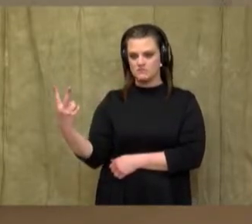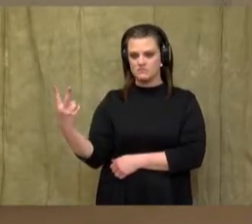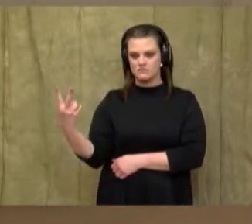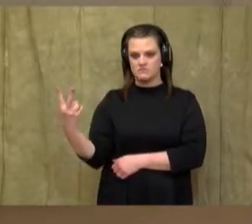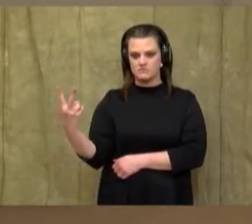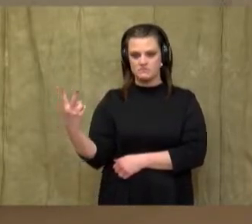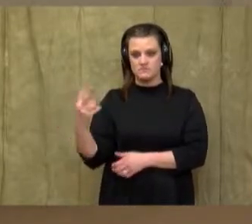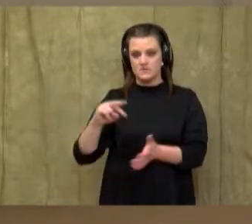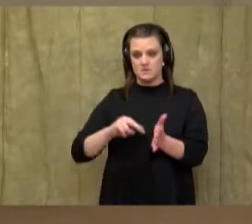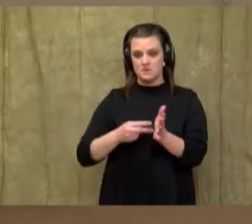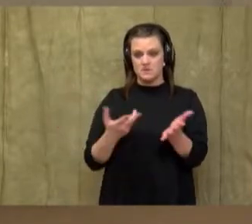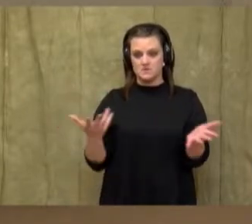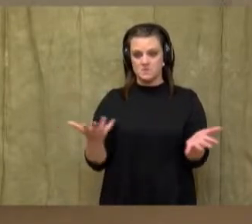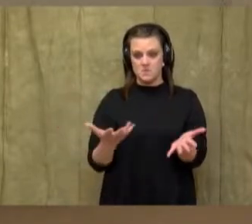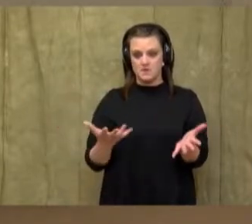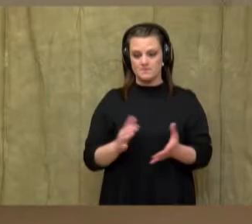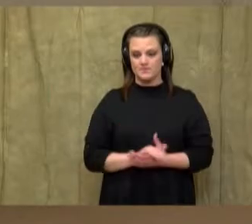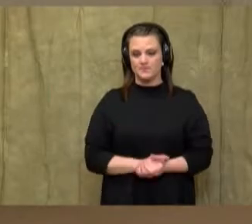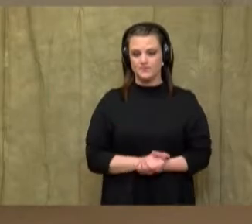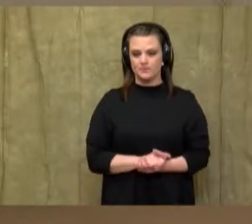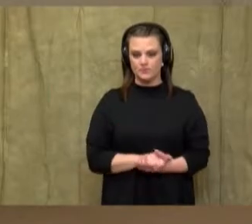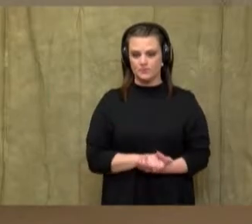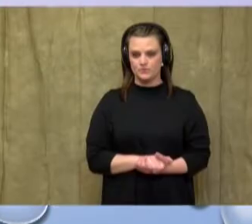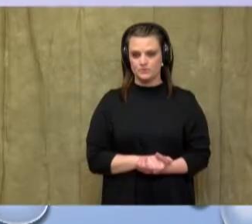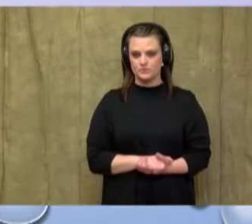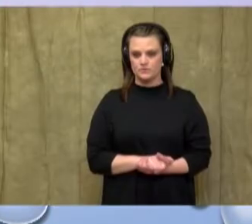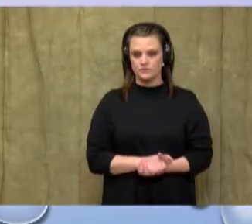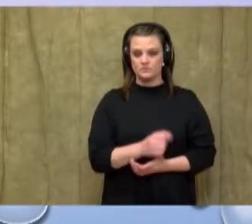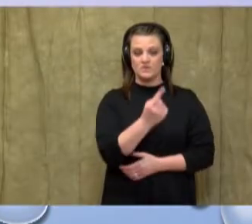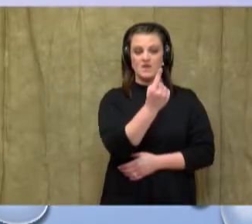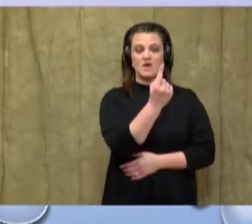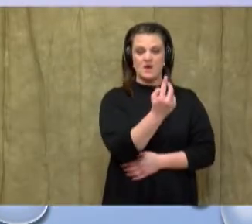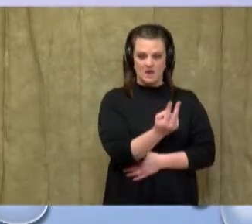So 1 half